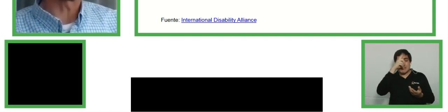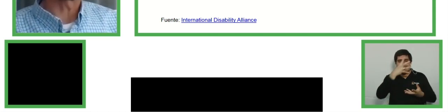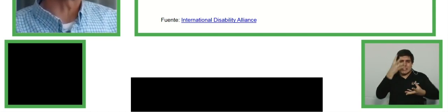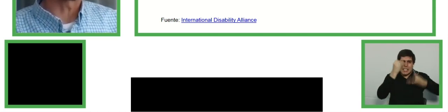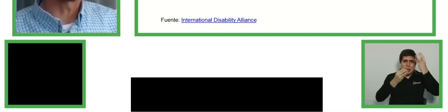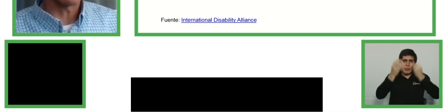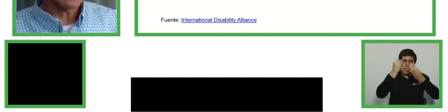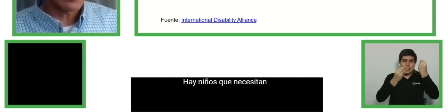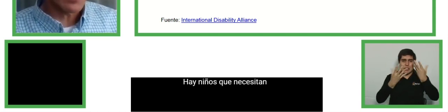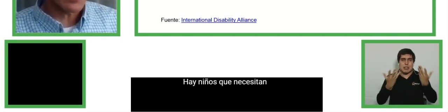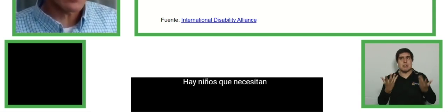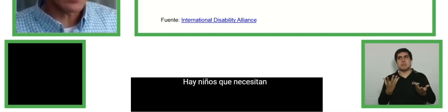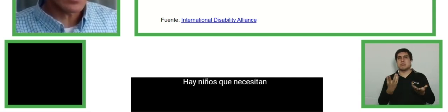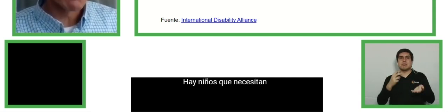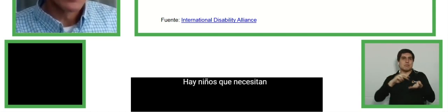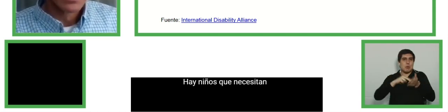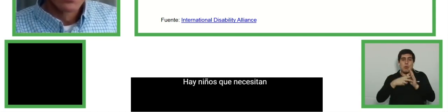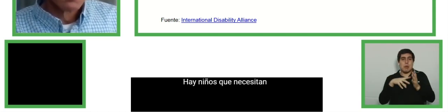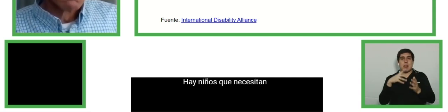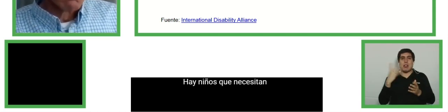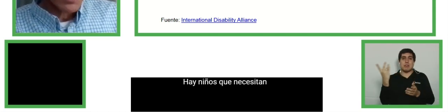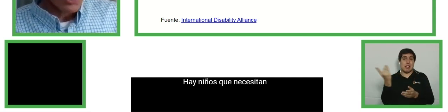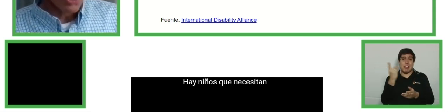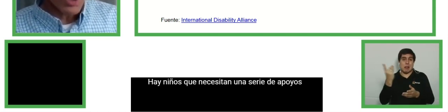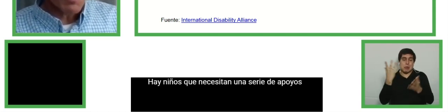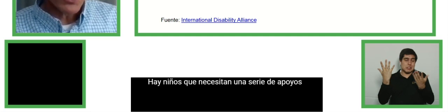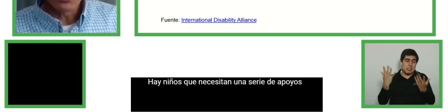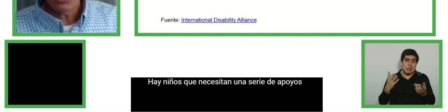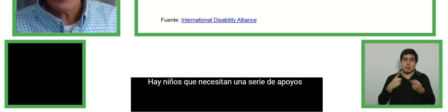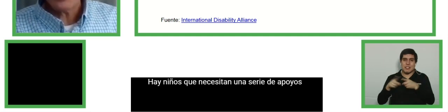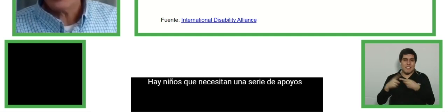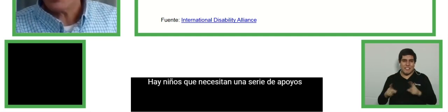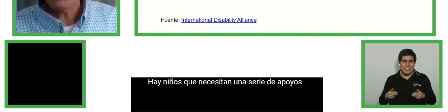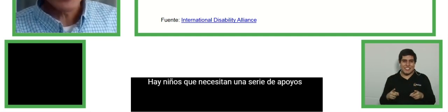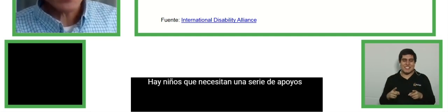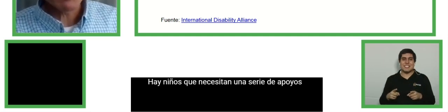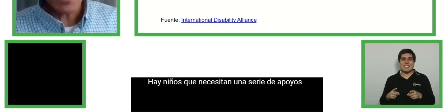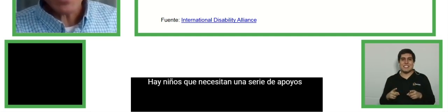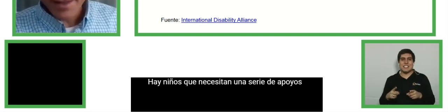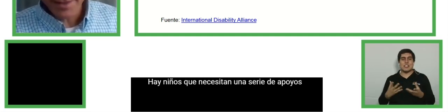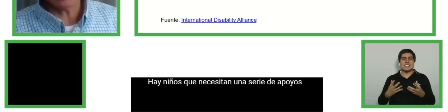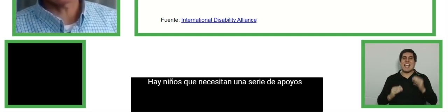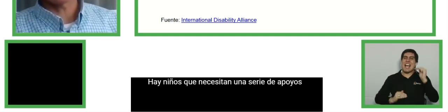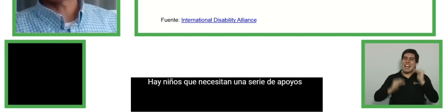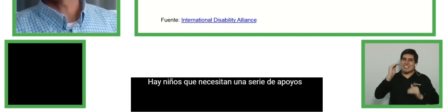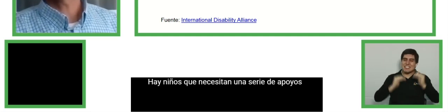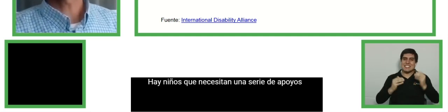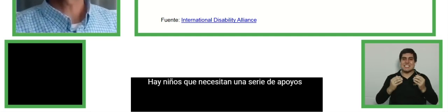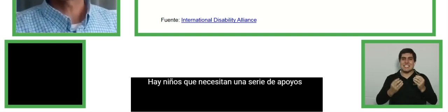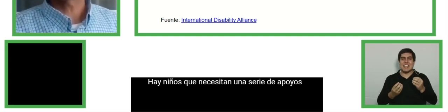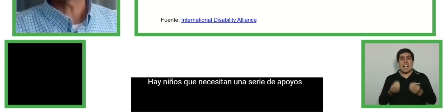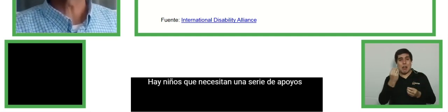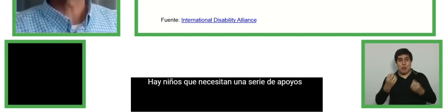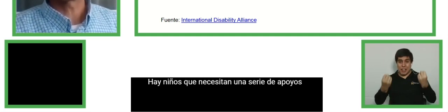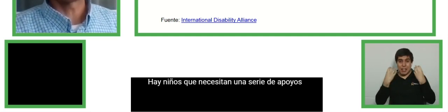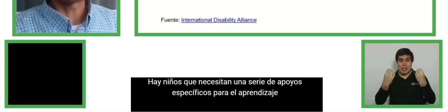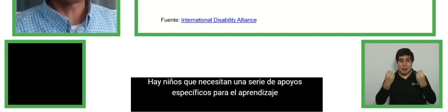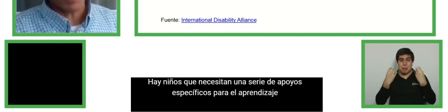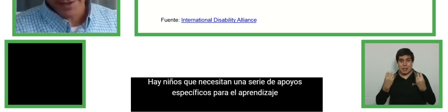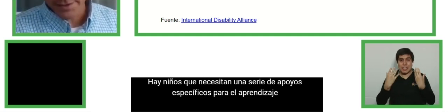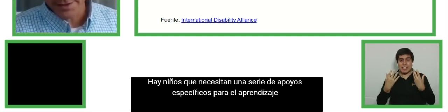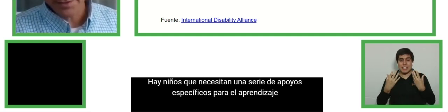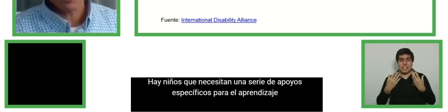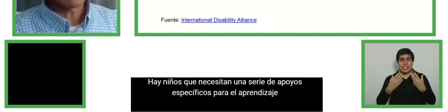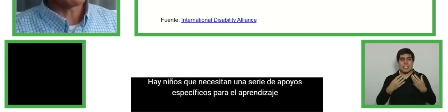or disabilities. So not all those good and best practices developed are equally valid in all the countries.